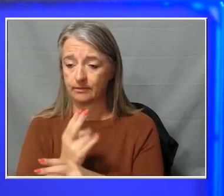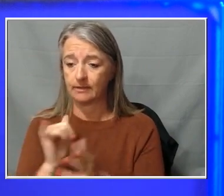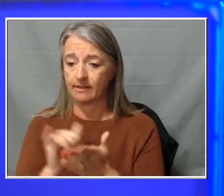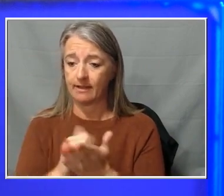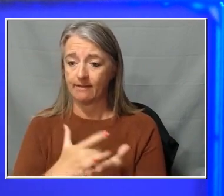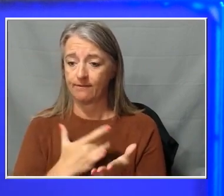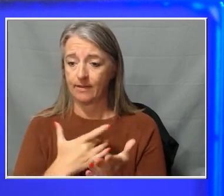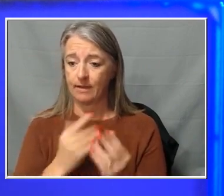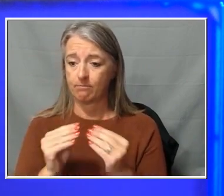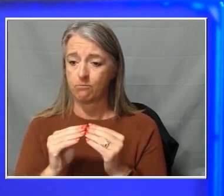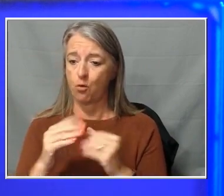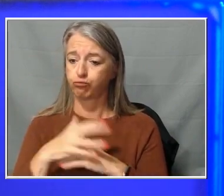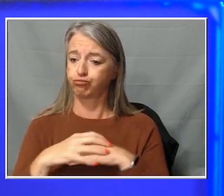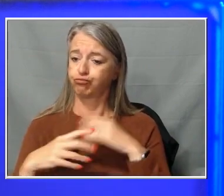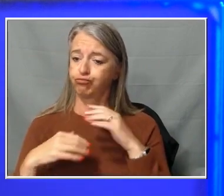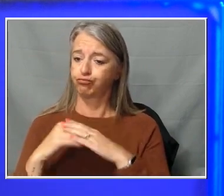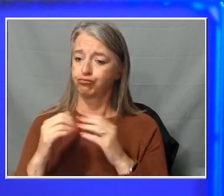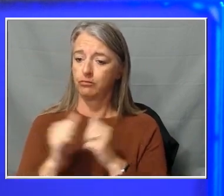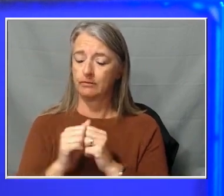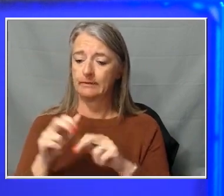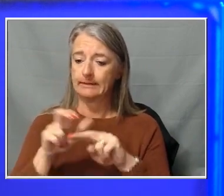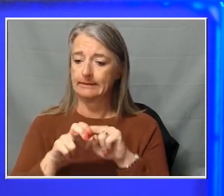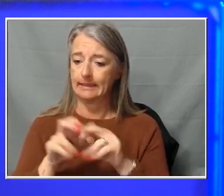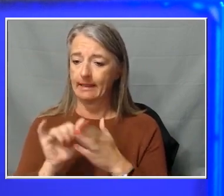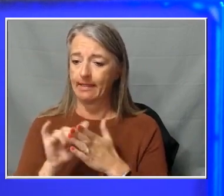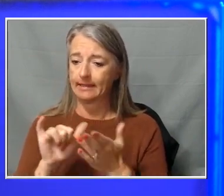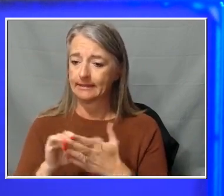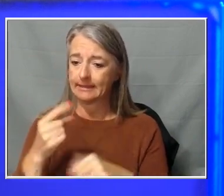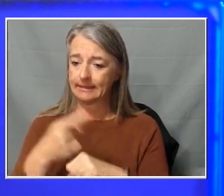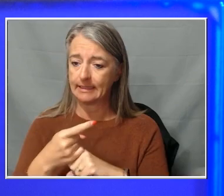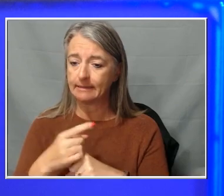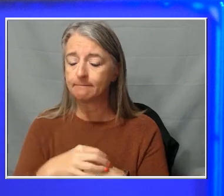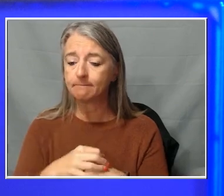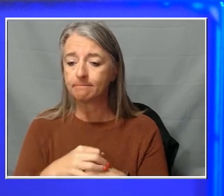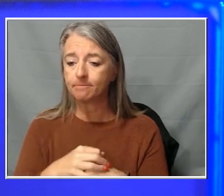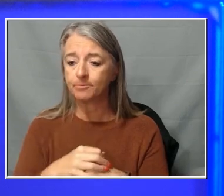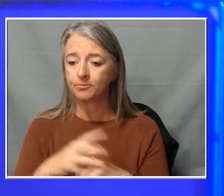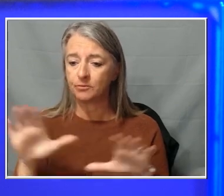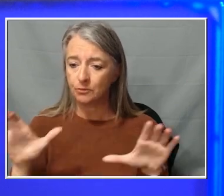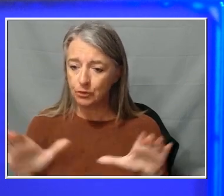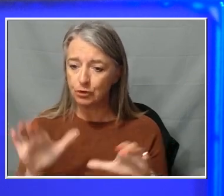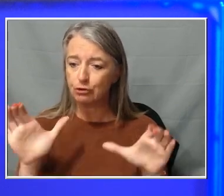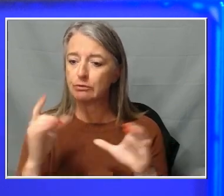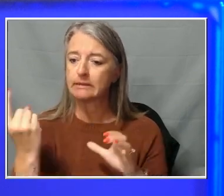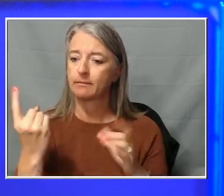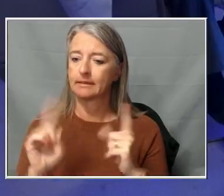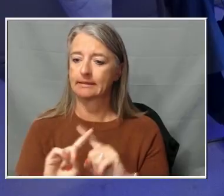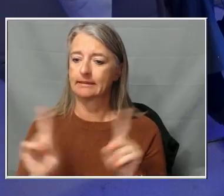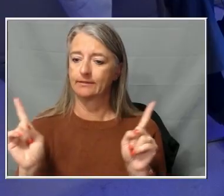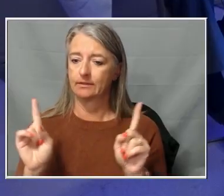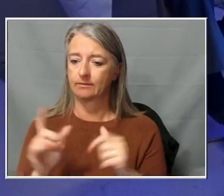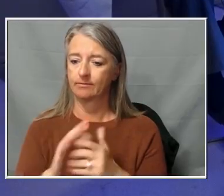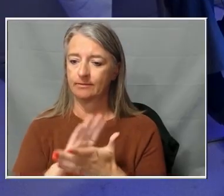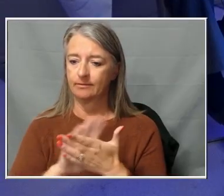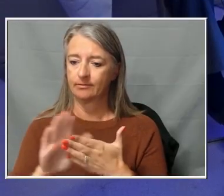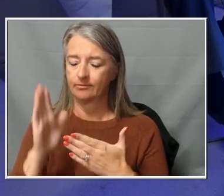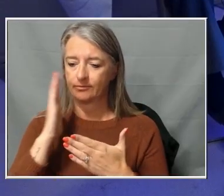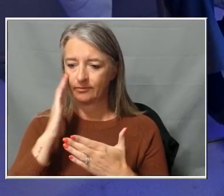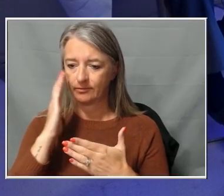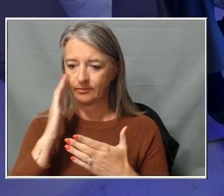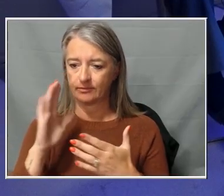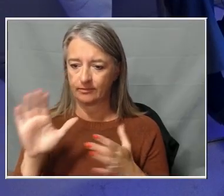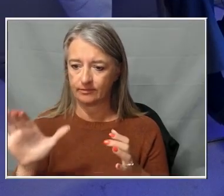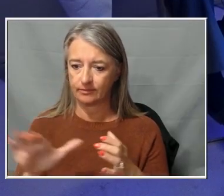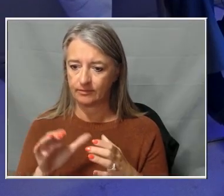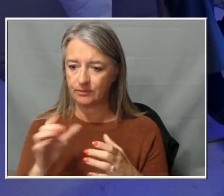even comforting for me sitting in that chair. Like, okay, we're doing something different. It's nice to know, not only is he doing something, but he's